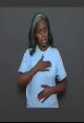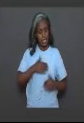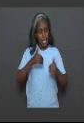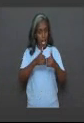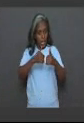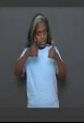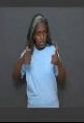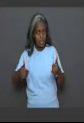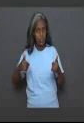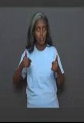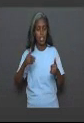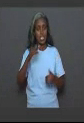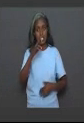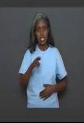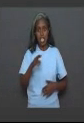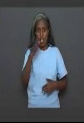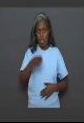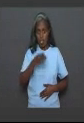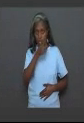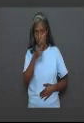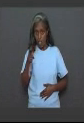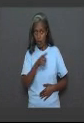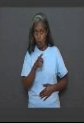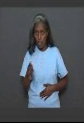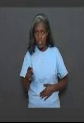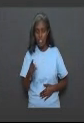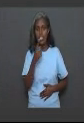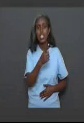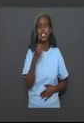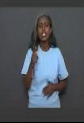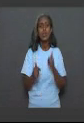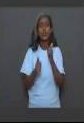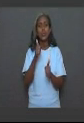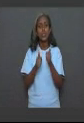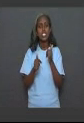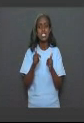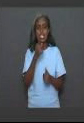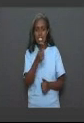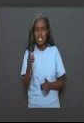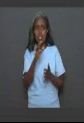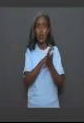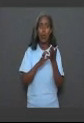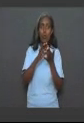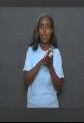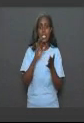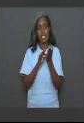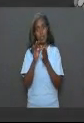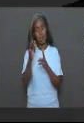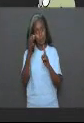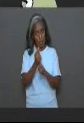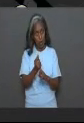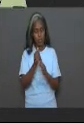Please identify the quadrant in which each complex number belongs.